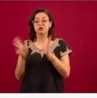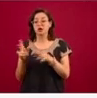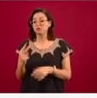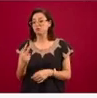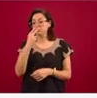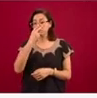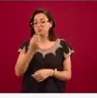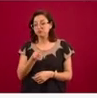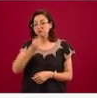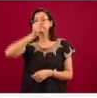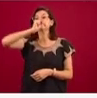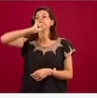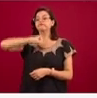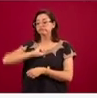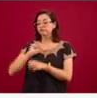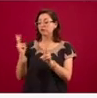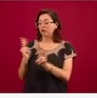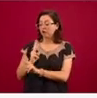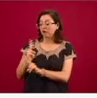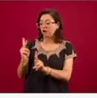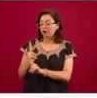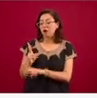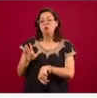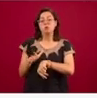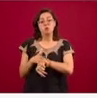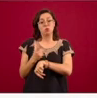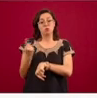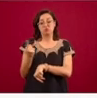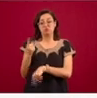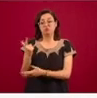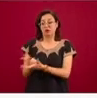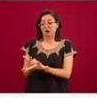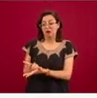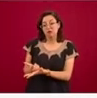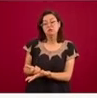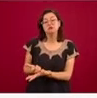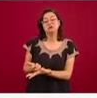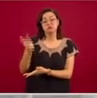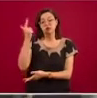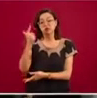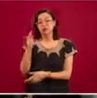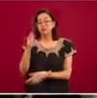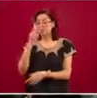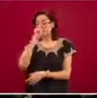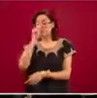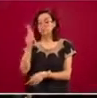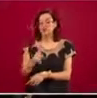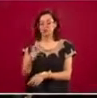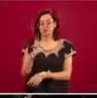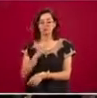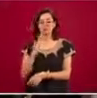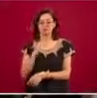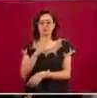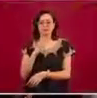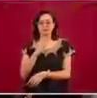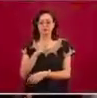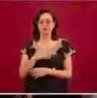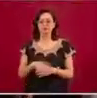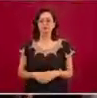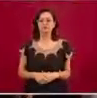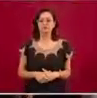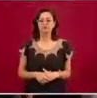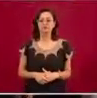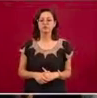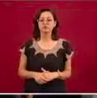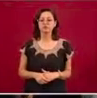also have hospitalized patients that are in stable condition, we have hospitalized cases that are in severe condition, and hospitalized cases to a